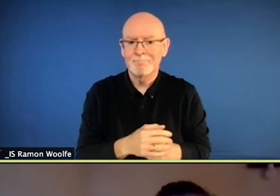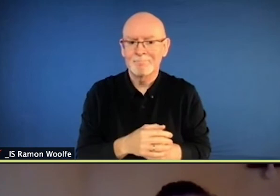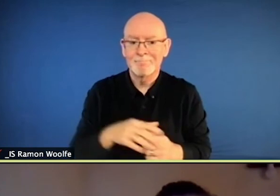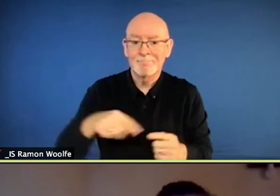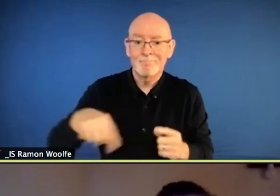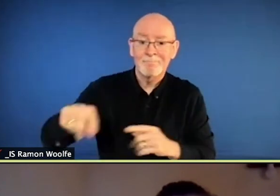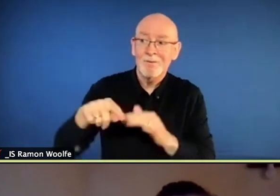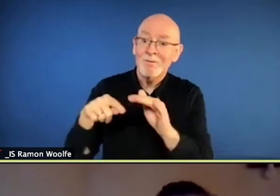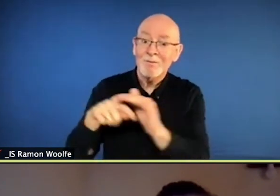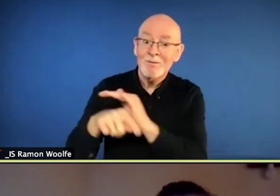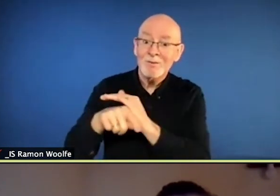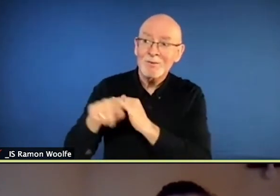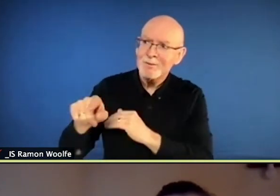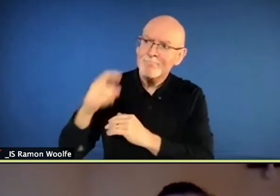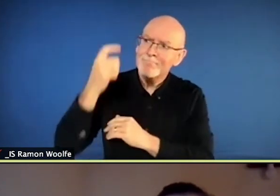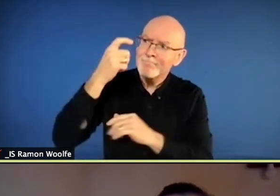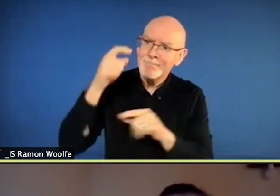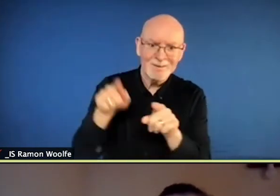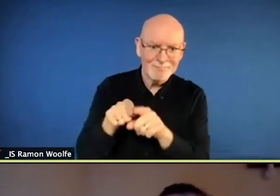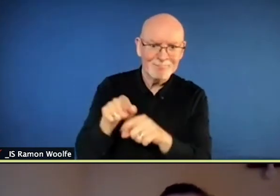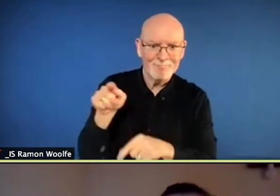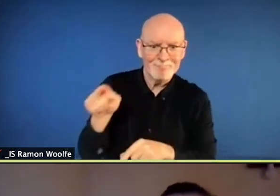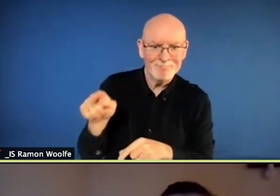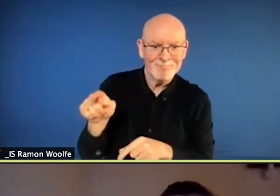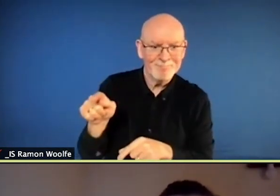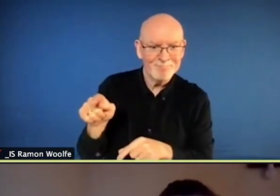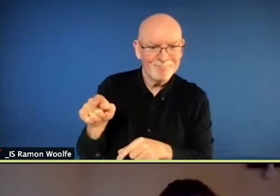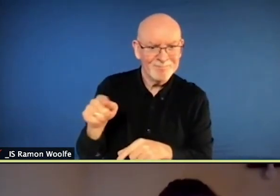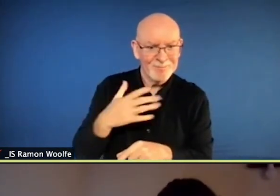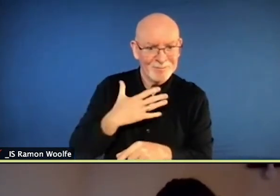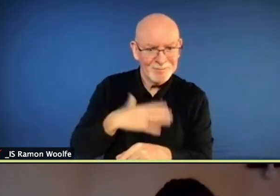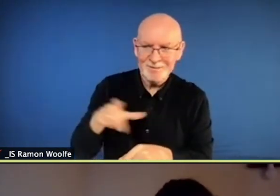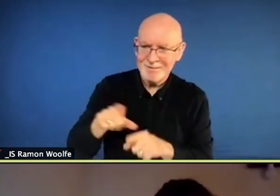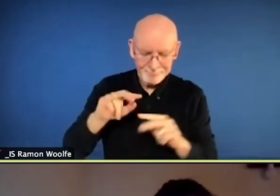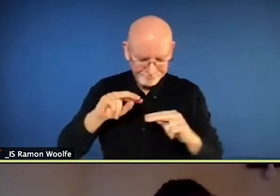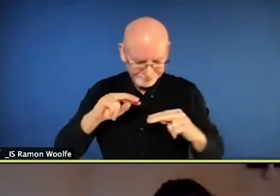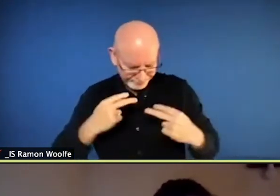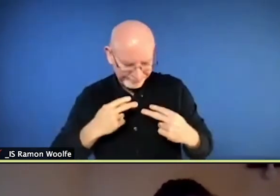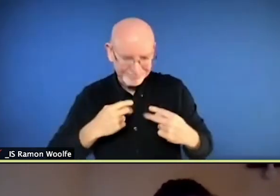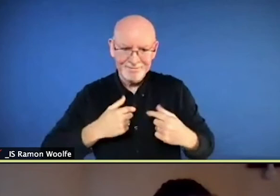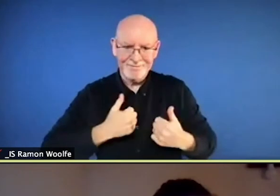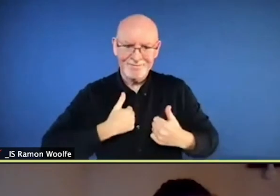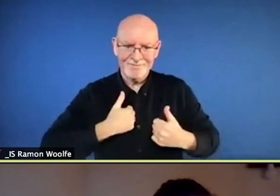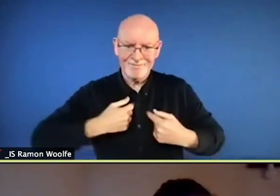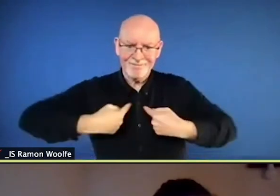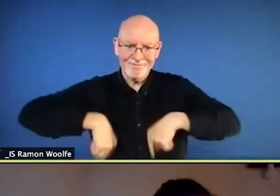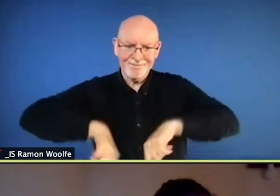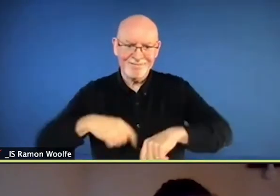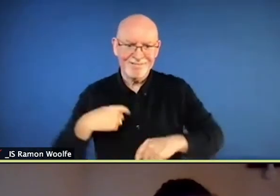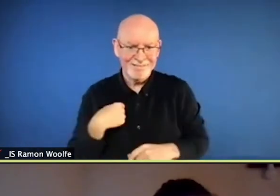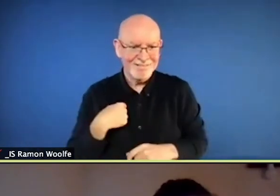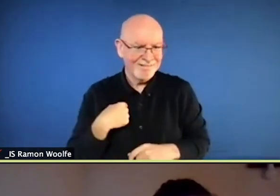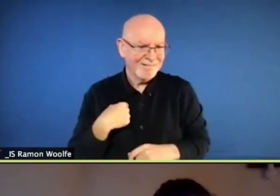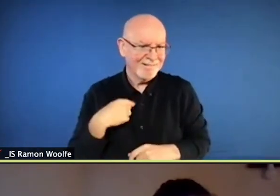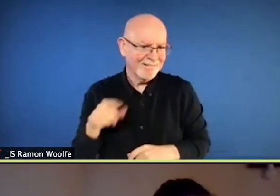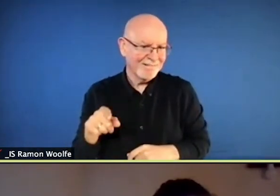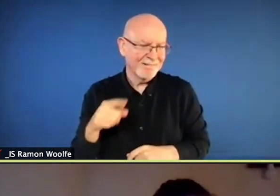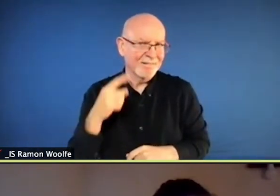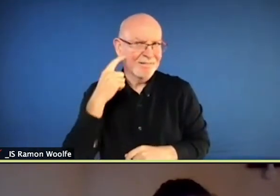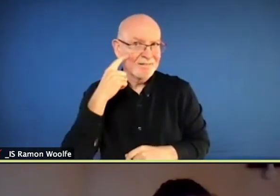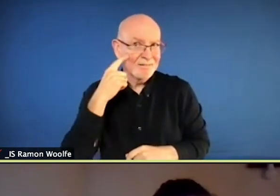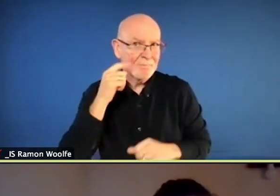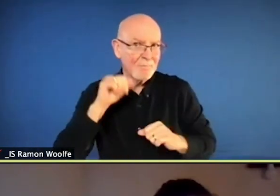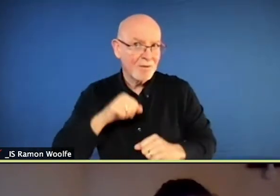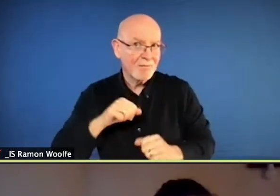personally, I'm very happy that to hear from each and every one of you, and also to be part of